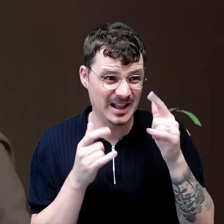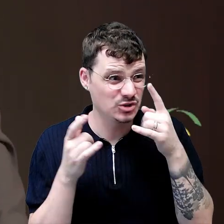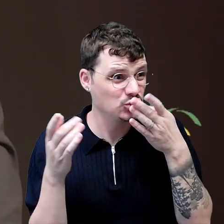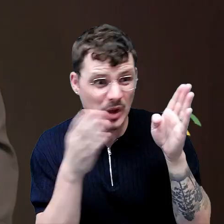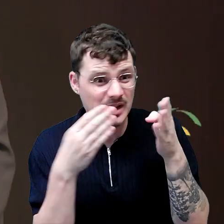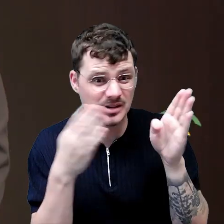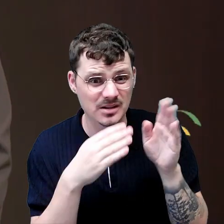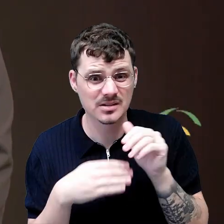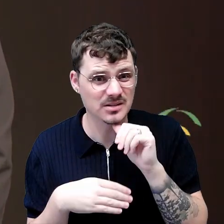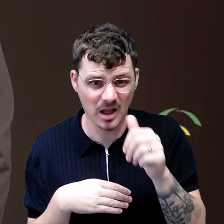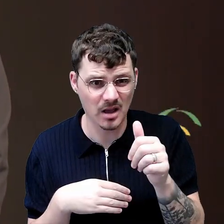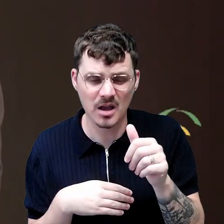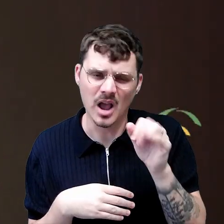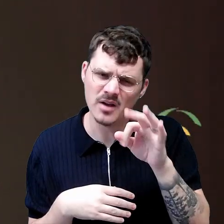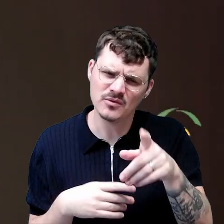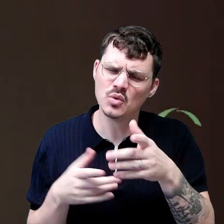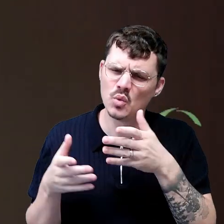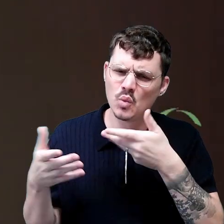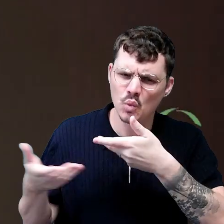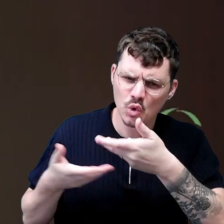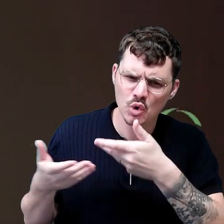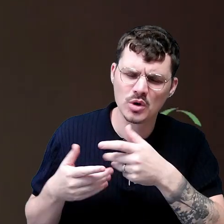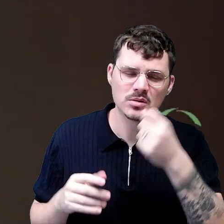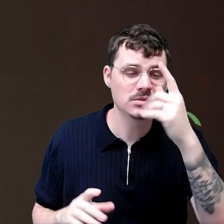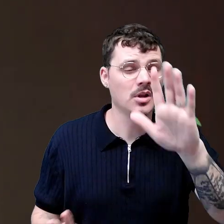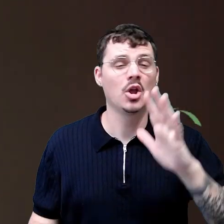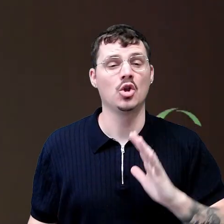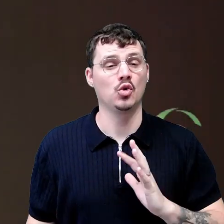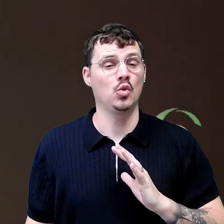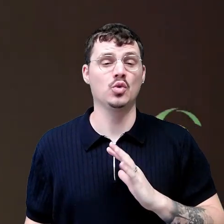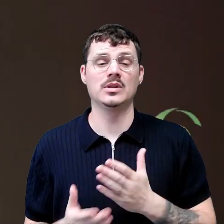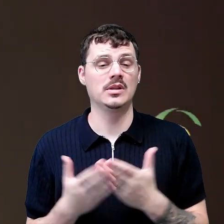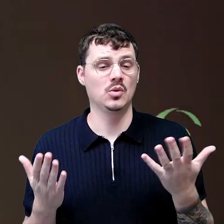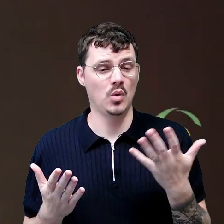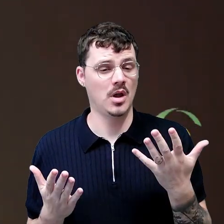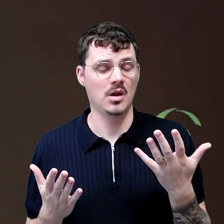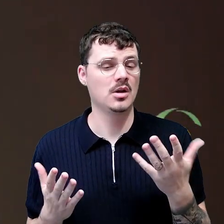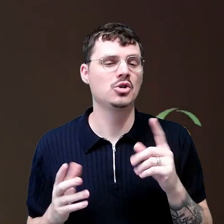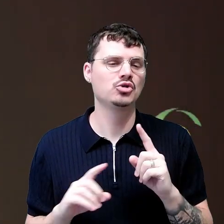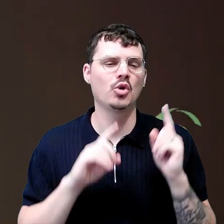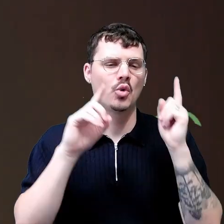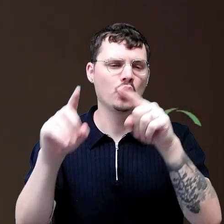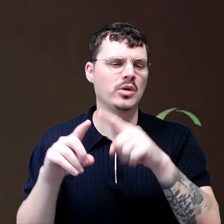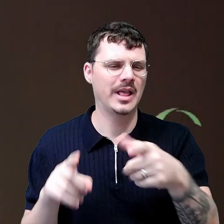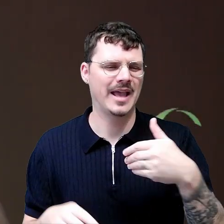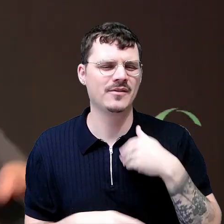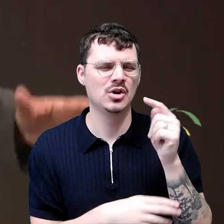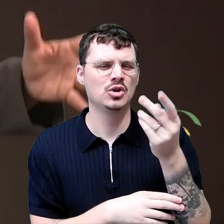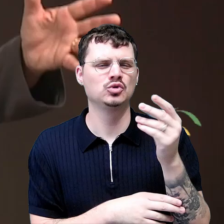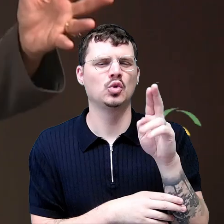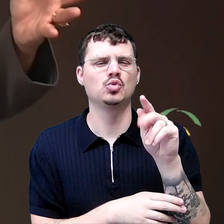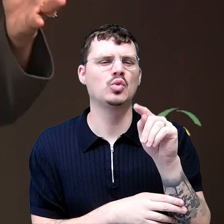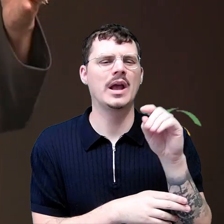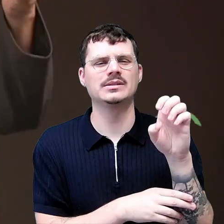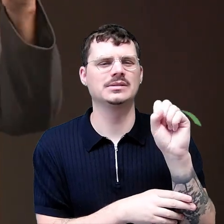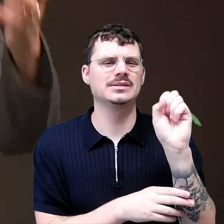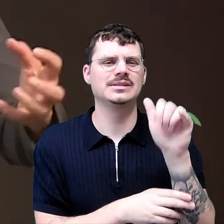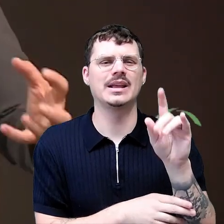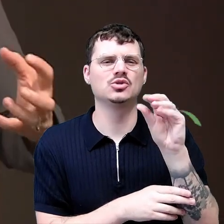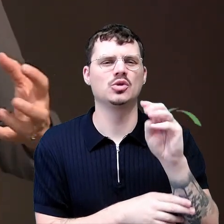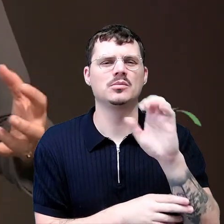distracting if you work properly with the person. The coolest thing ever, I think, is to go to a great big Tourette Syndrome